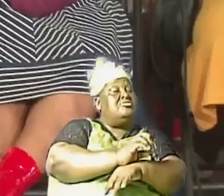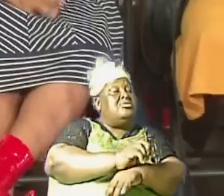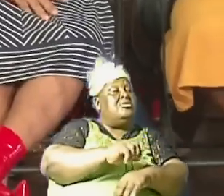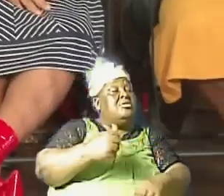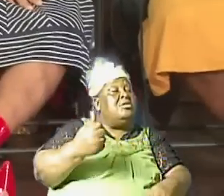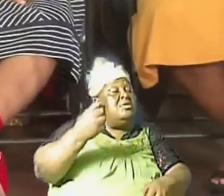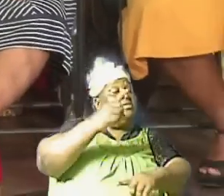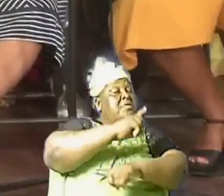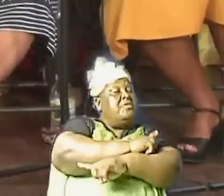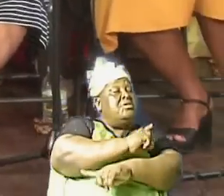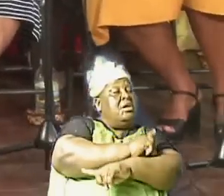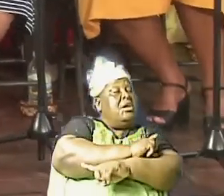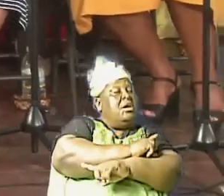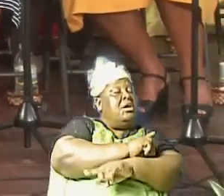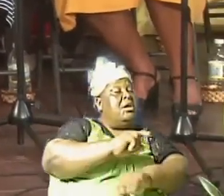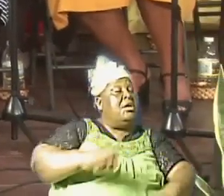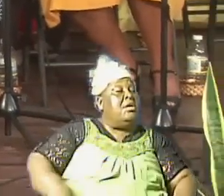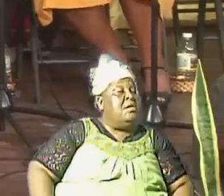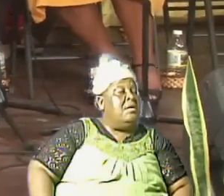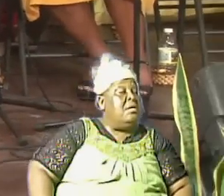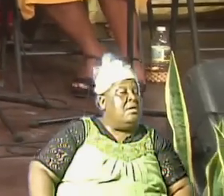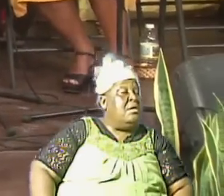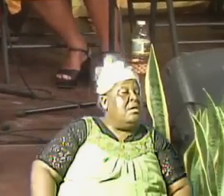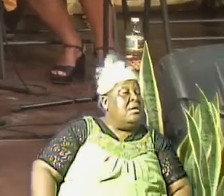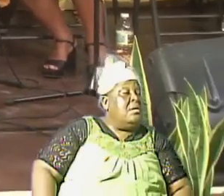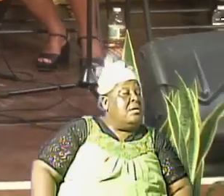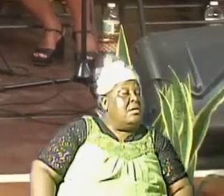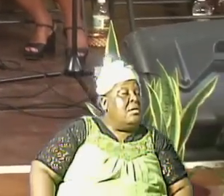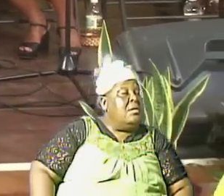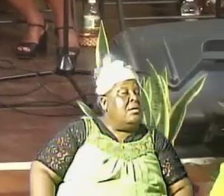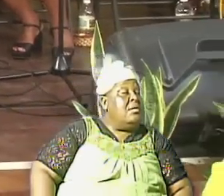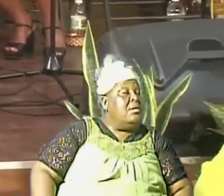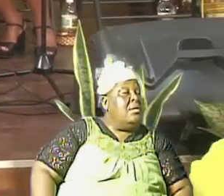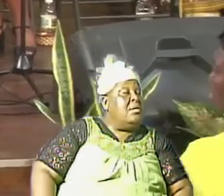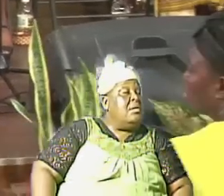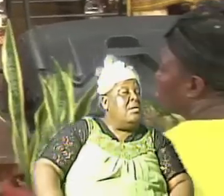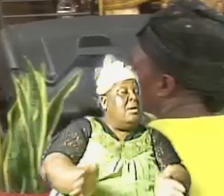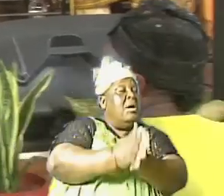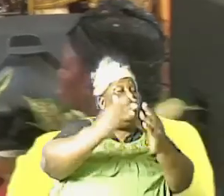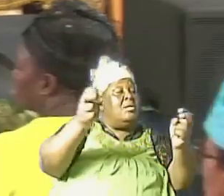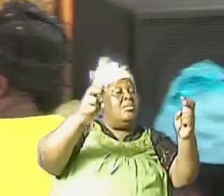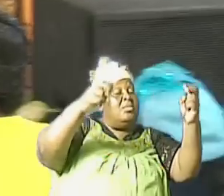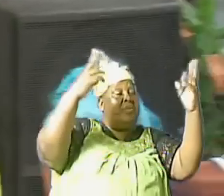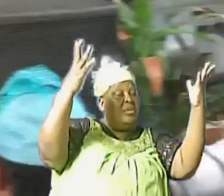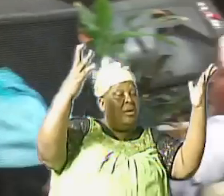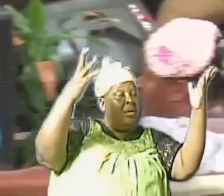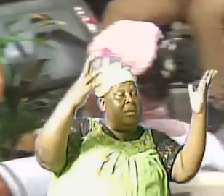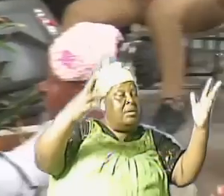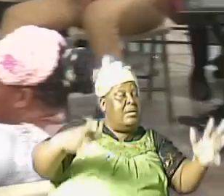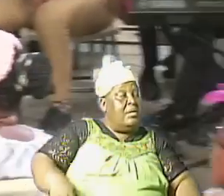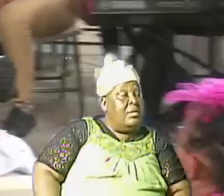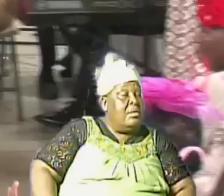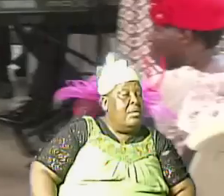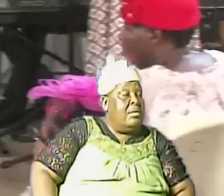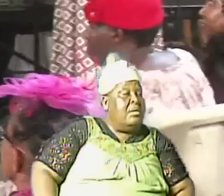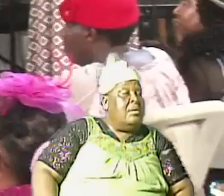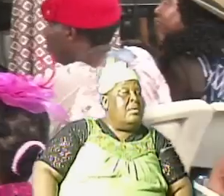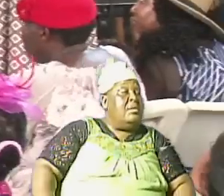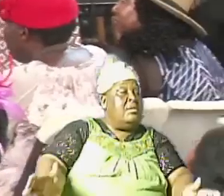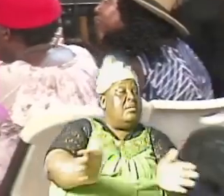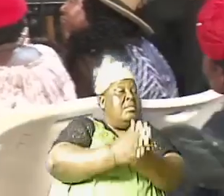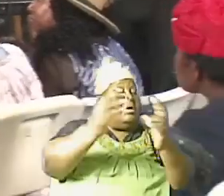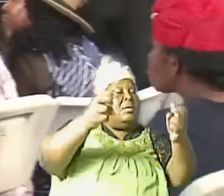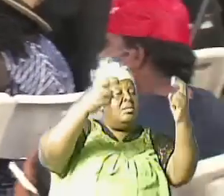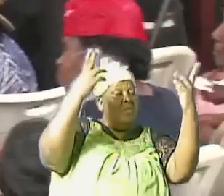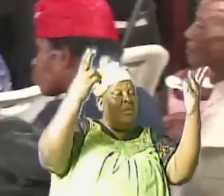day. Oh God Almighty, hallelujah, hallelujah,